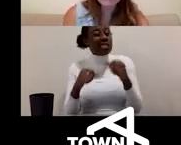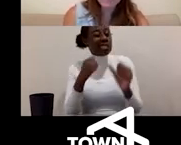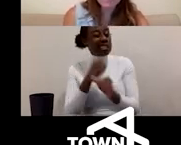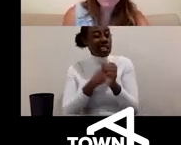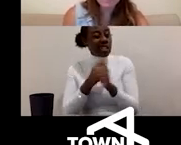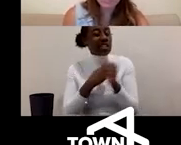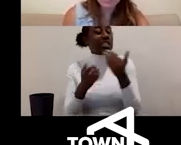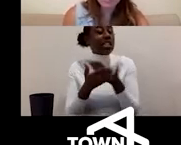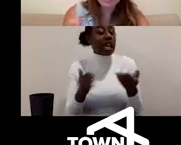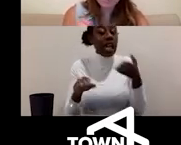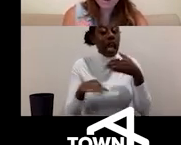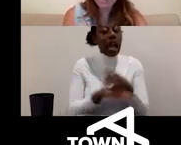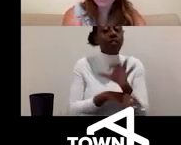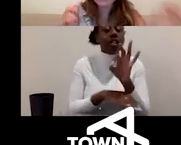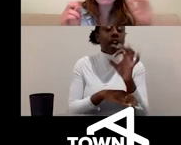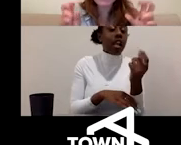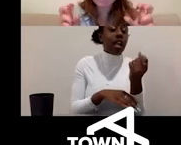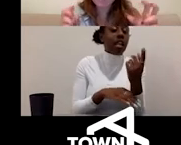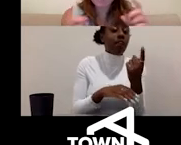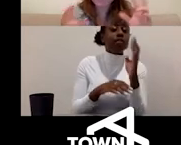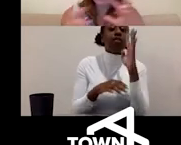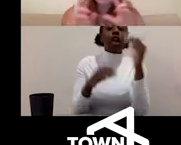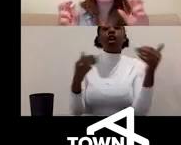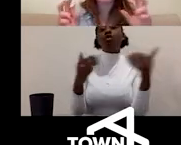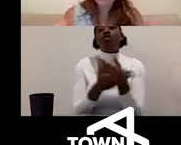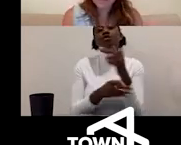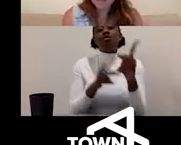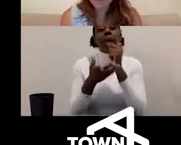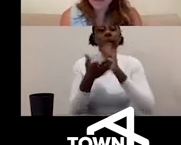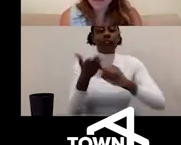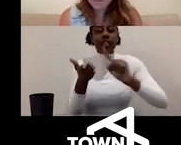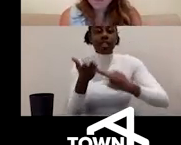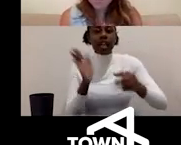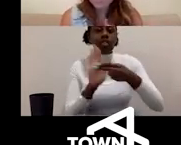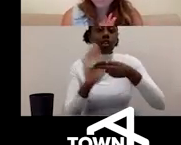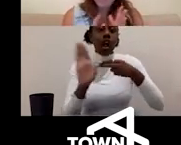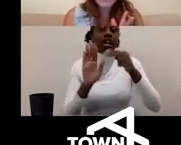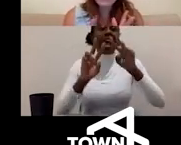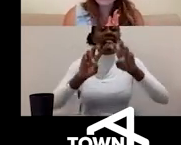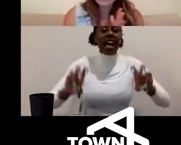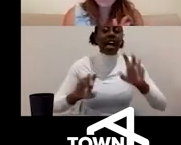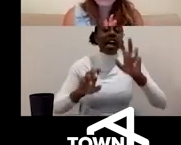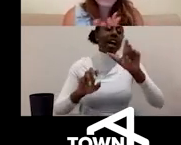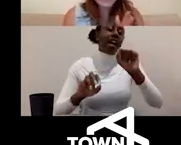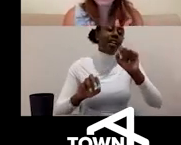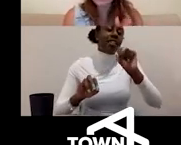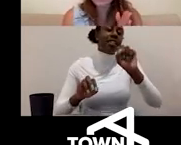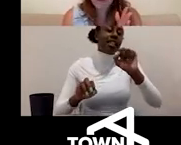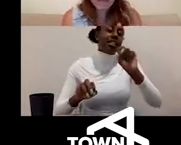new kind of investigation called an assessment. I quote, it's called an assessment, which required no factual